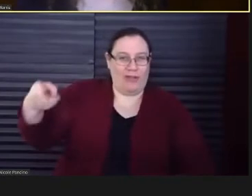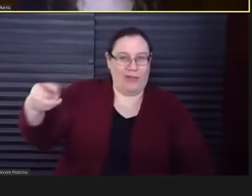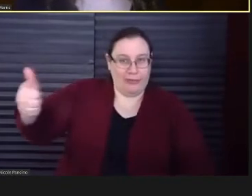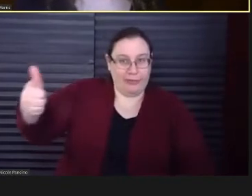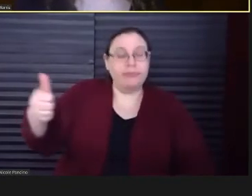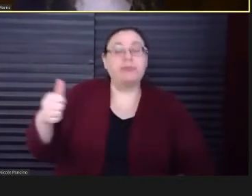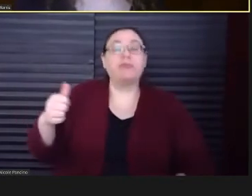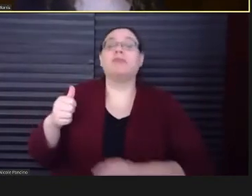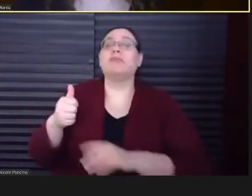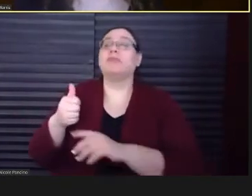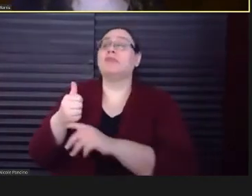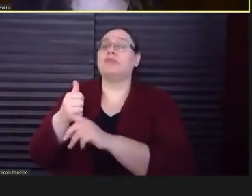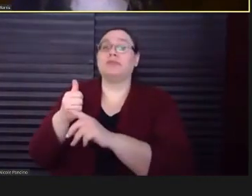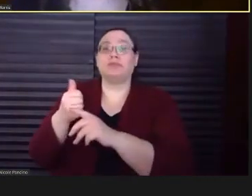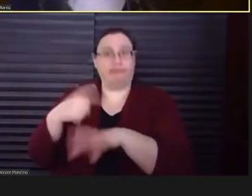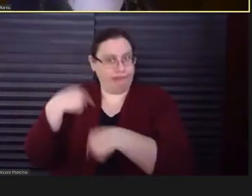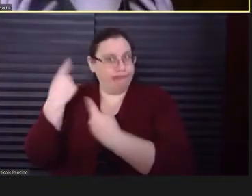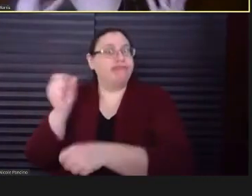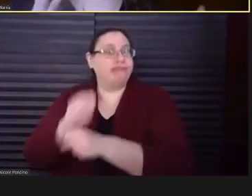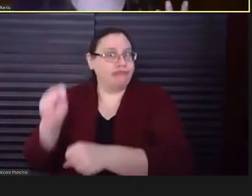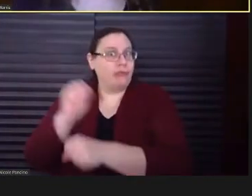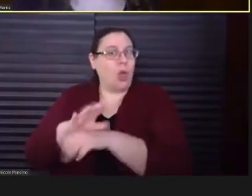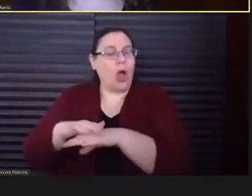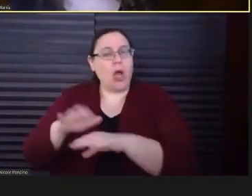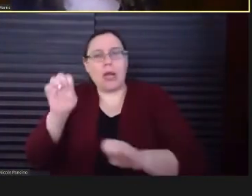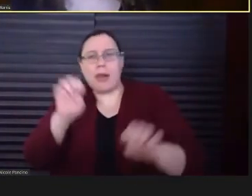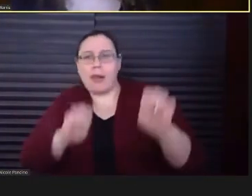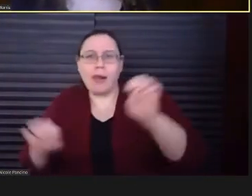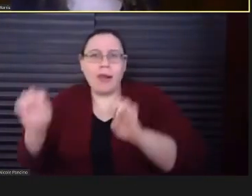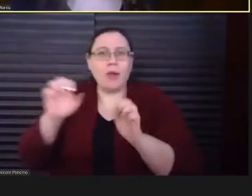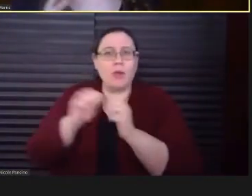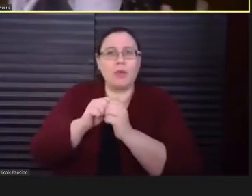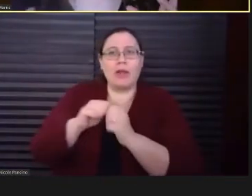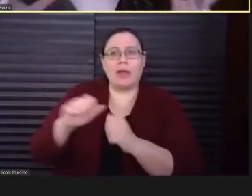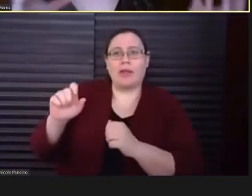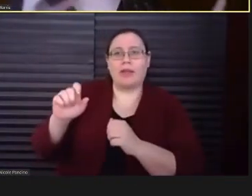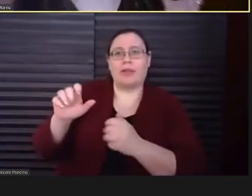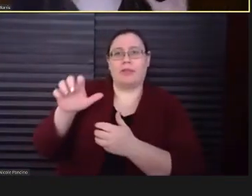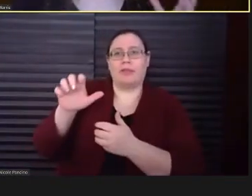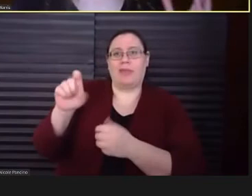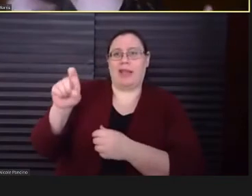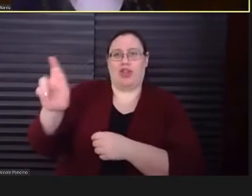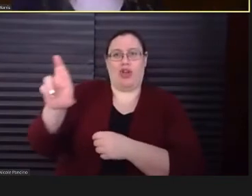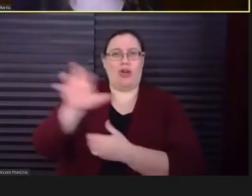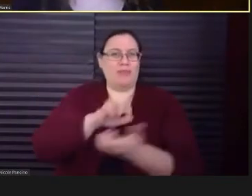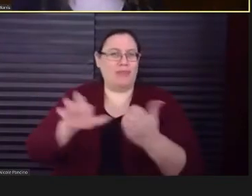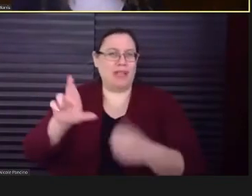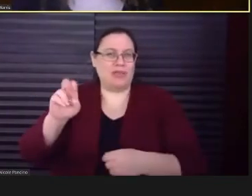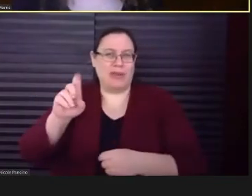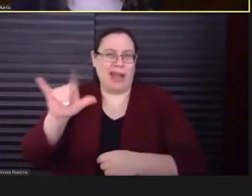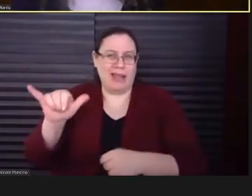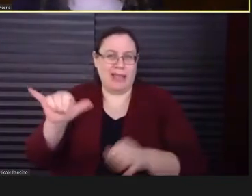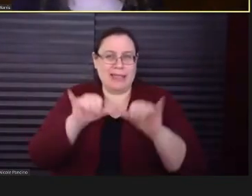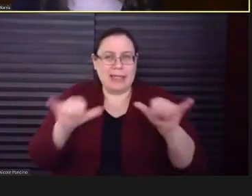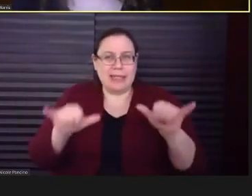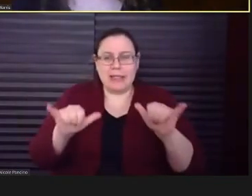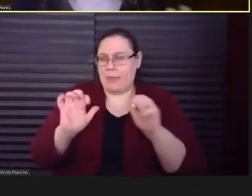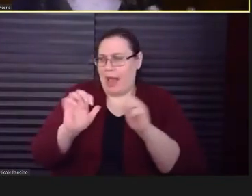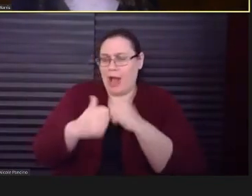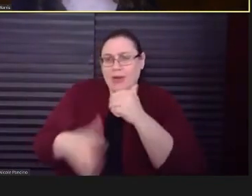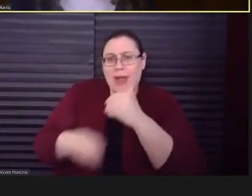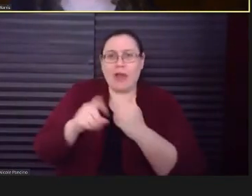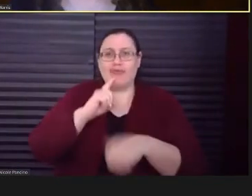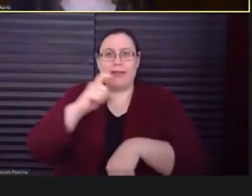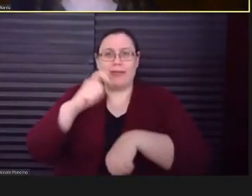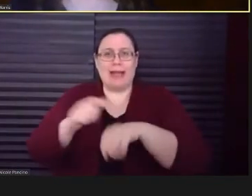been working on experimenting with mixed reality systems for ways to place real-time captioning. I believe